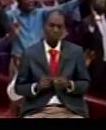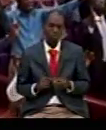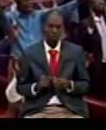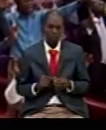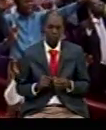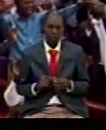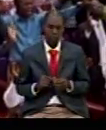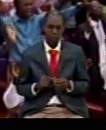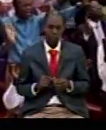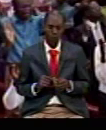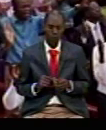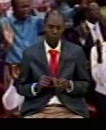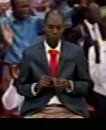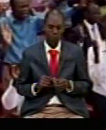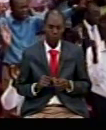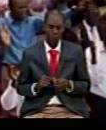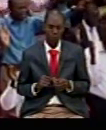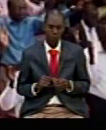name.